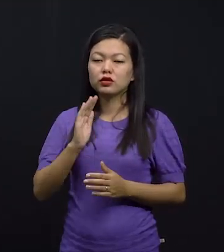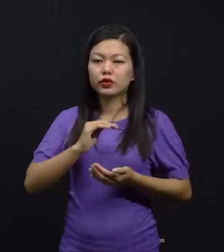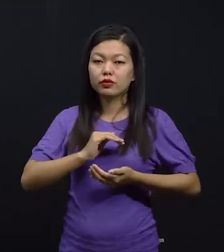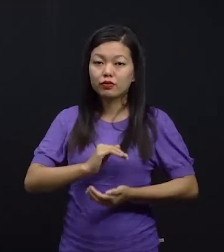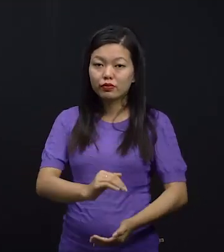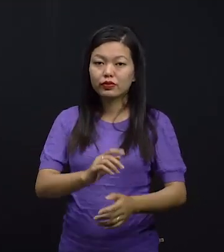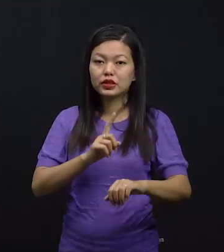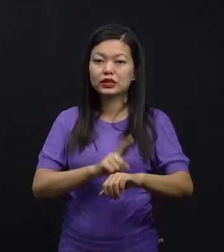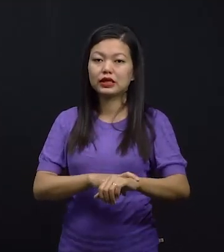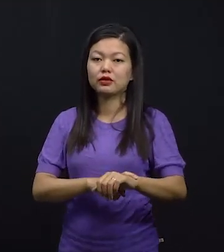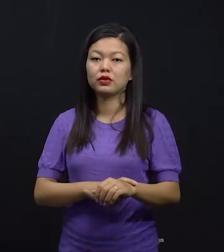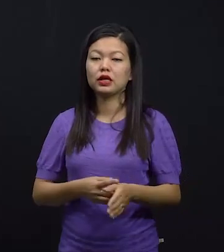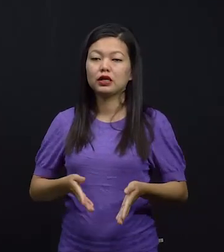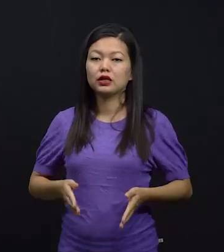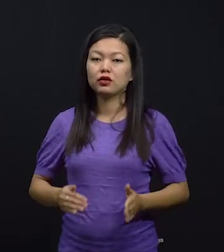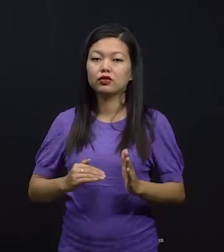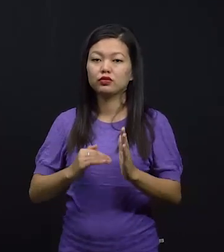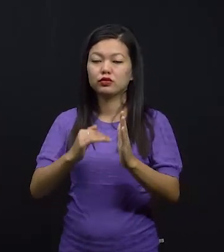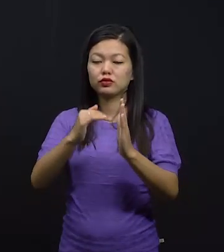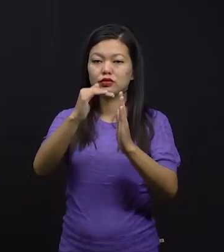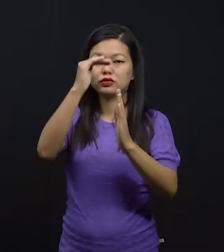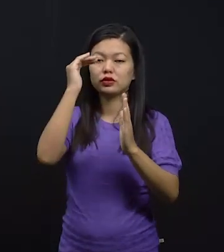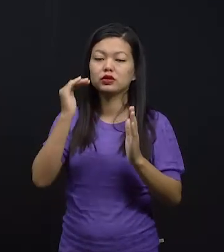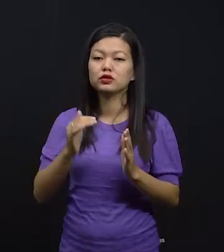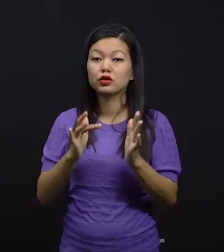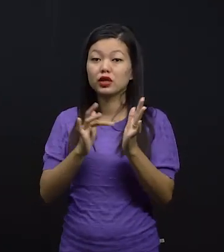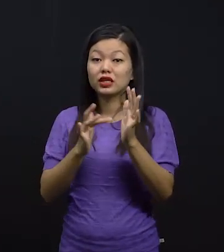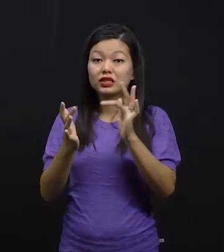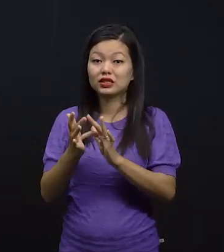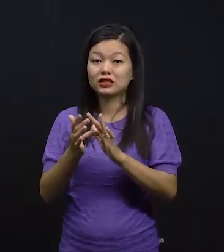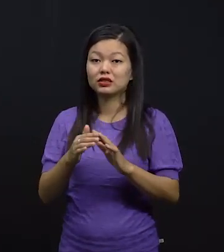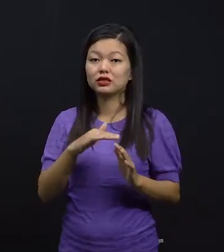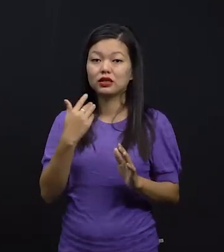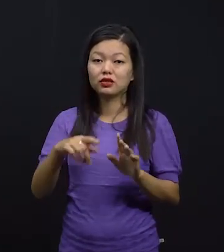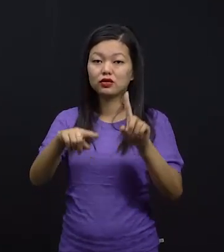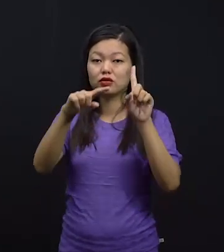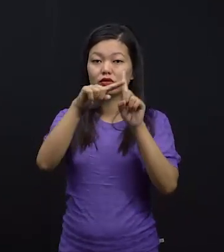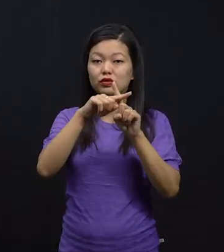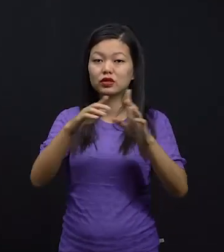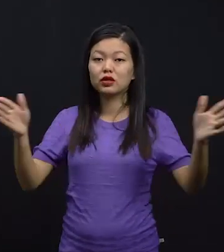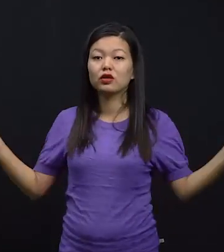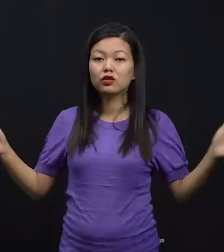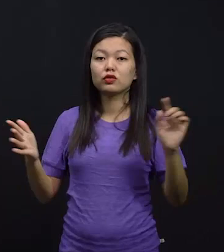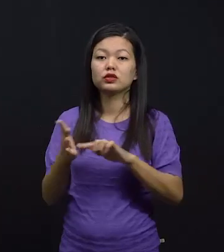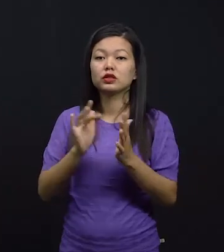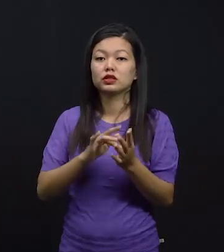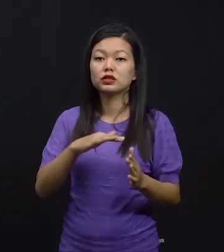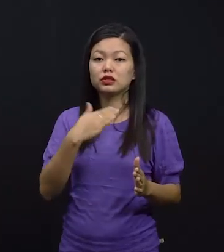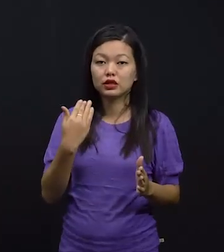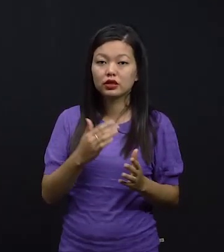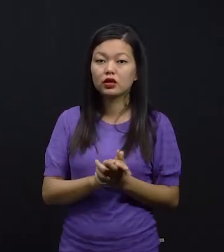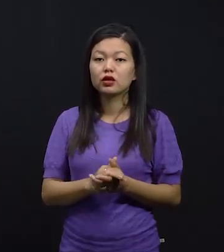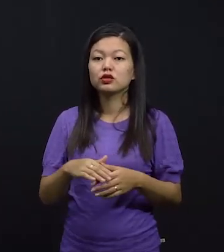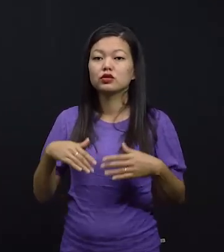and compared it to the sacrifices that Jesus had made for all of us. As Christians, I don't have to